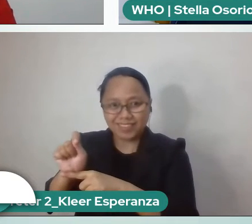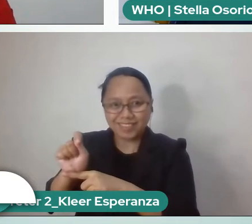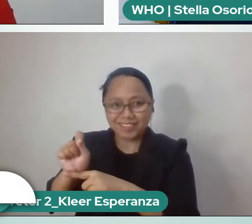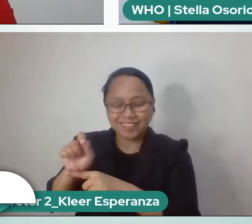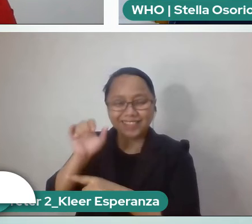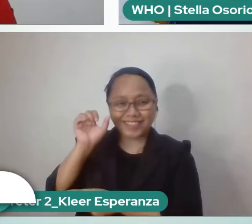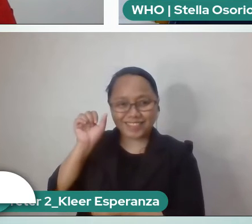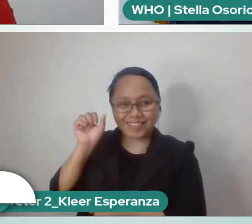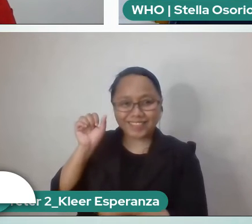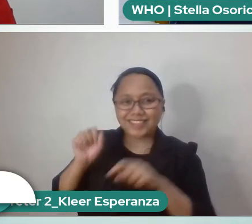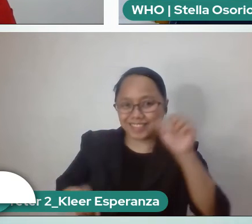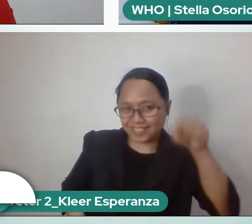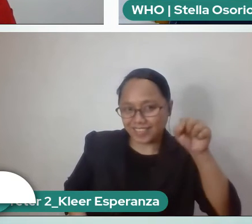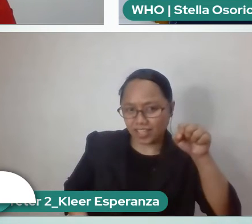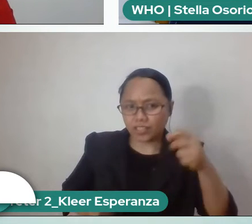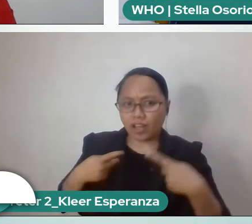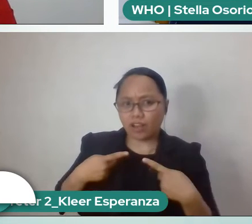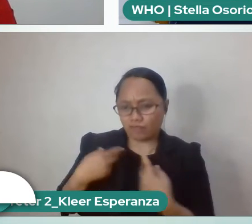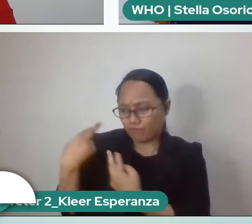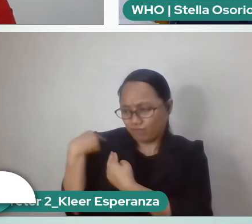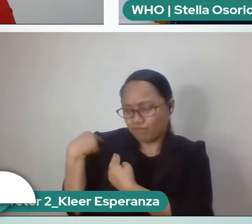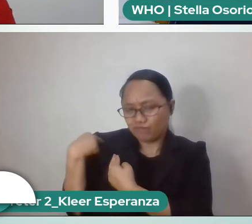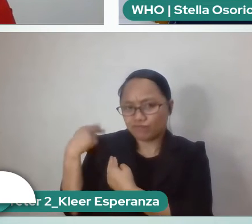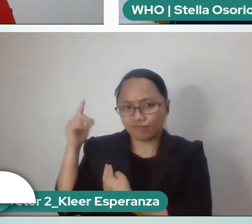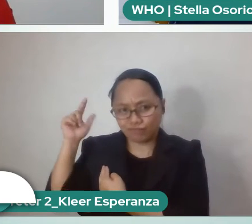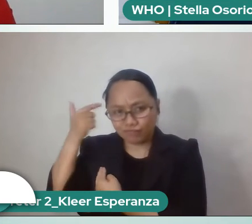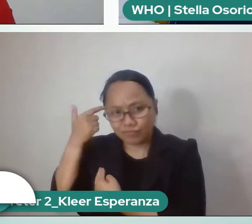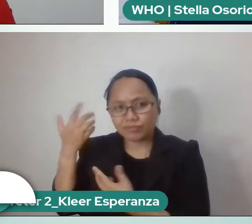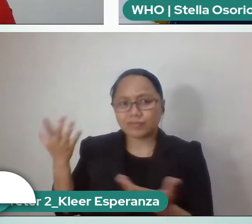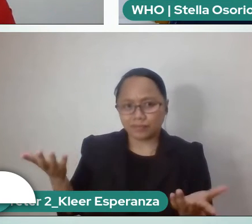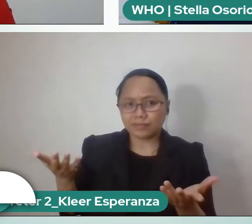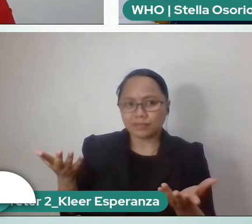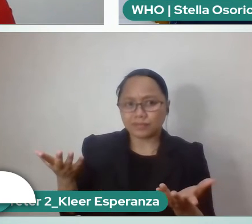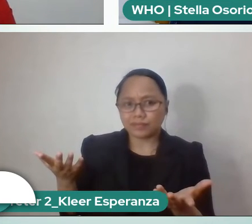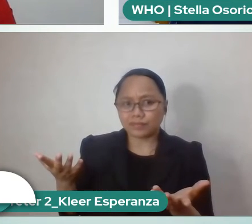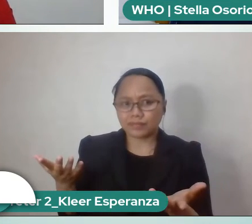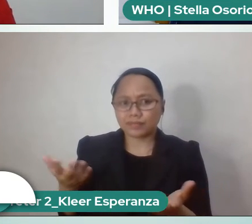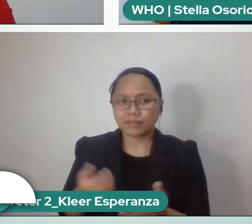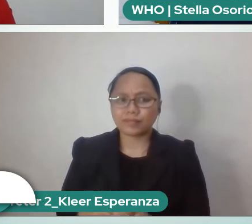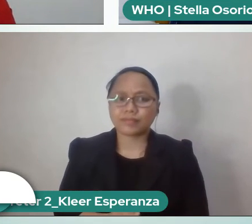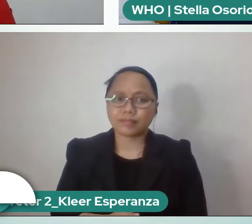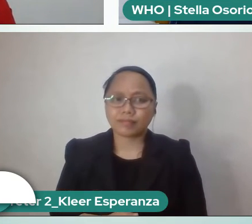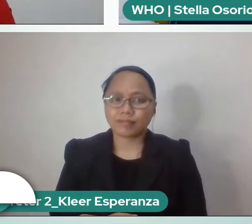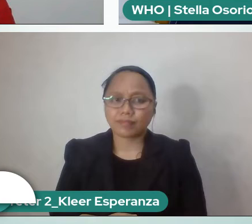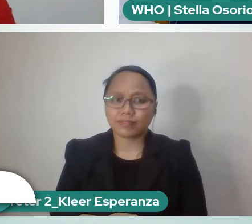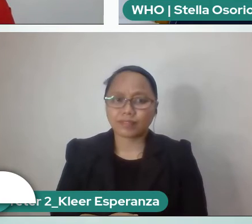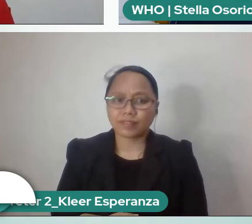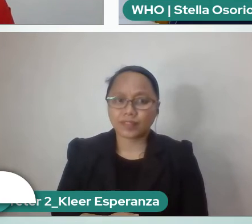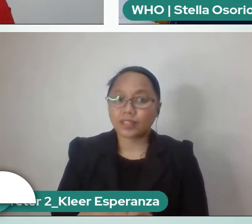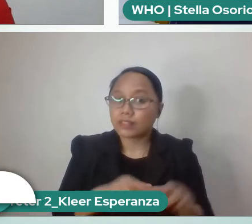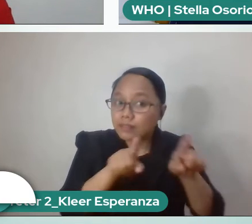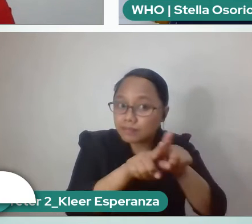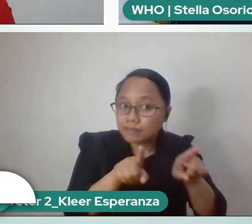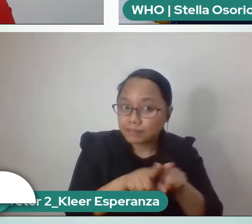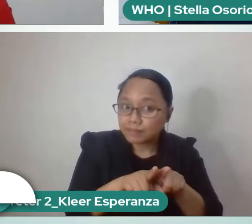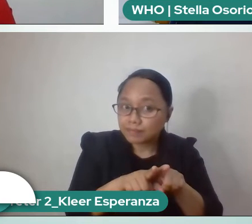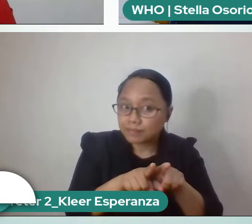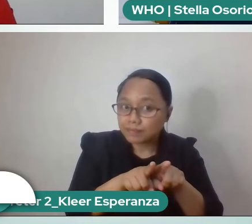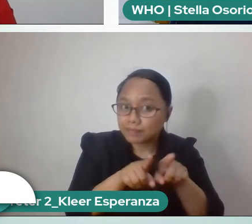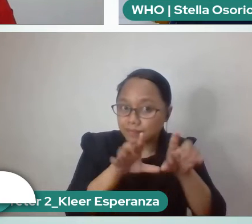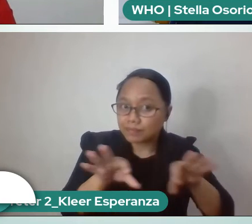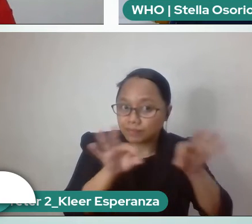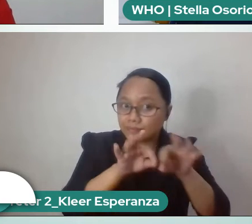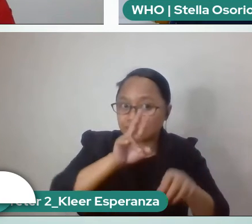take this responsibility of supporting the training of people and also use the